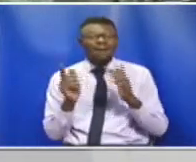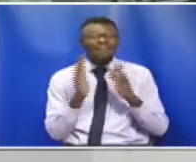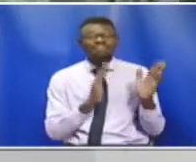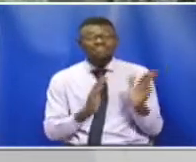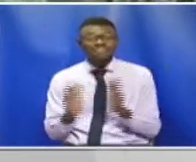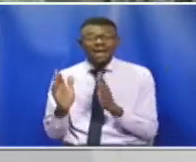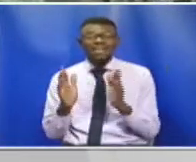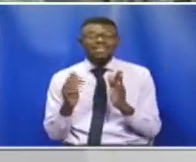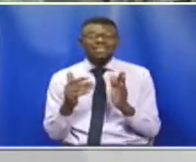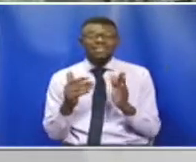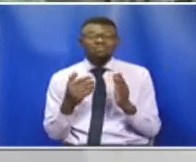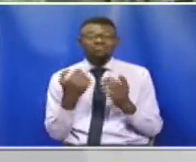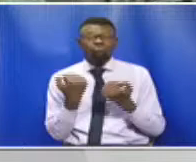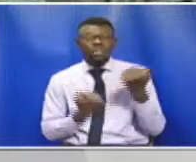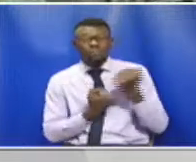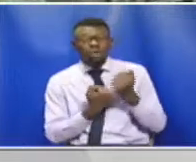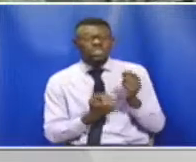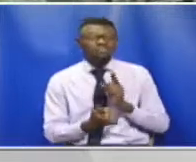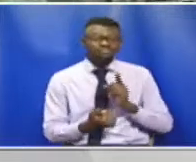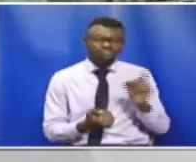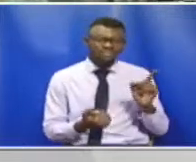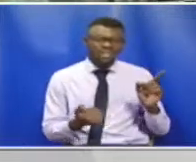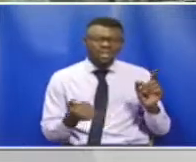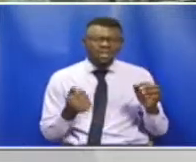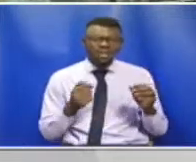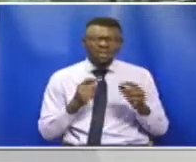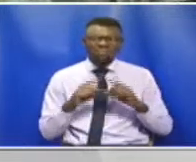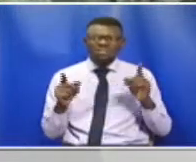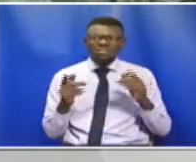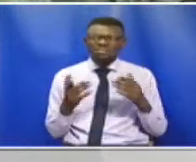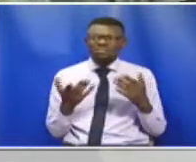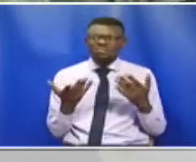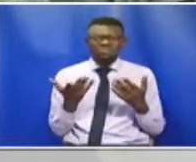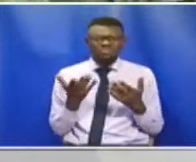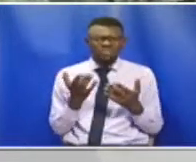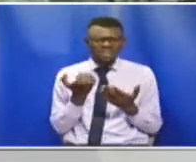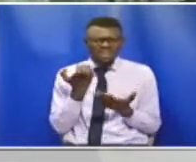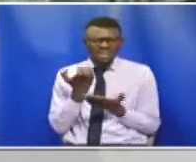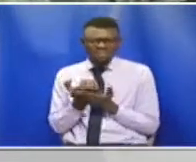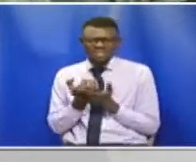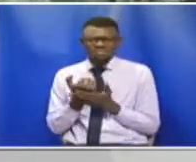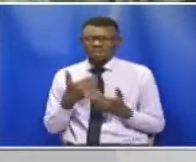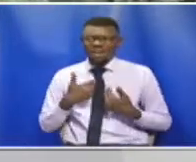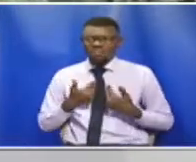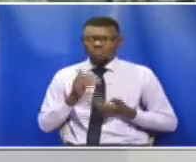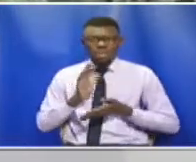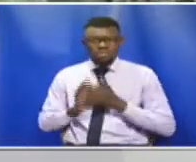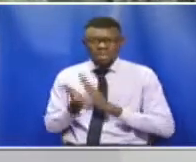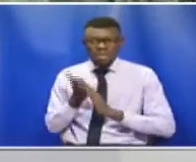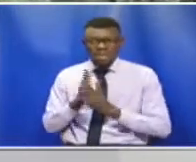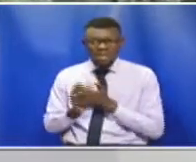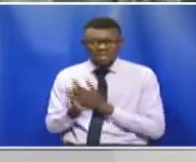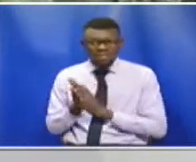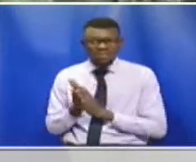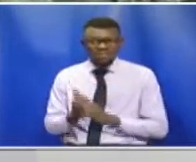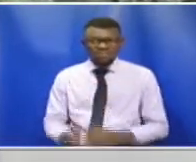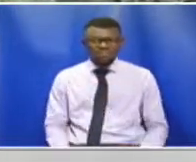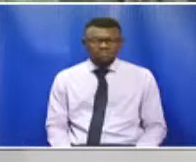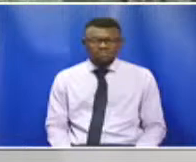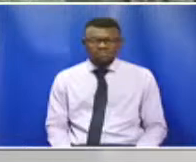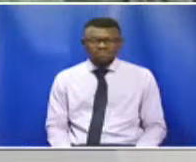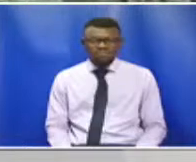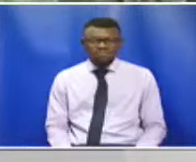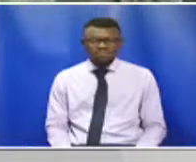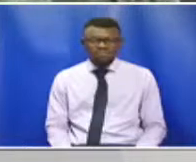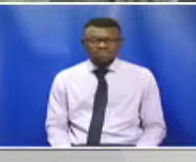good fodder for the media. There was actually no evidence. In a matter where, a